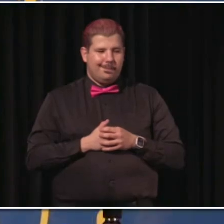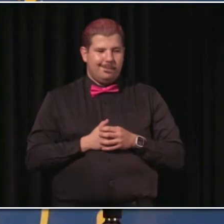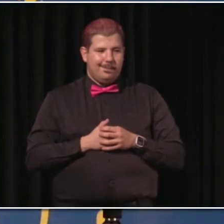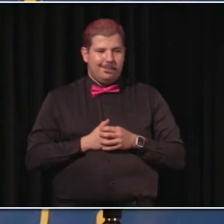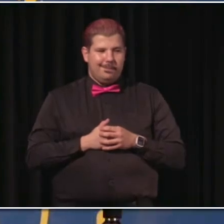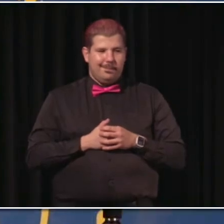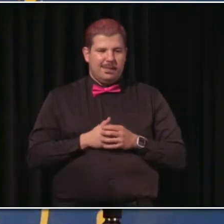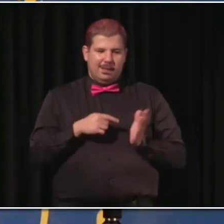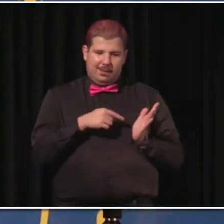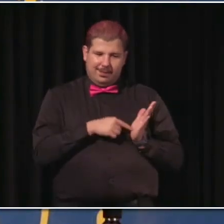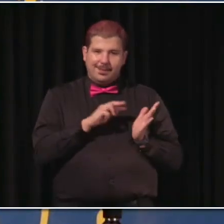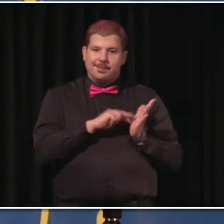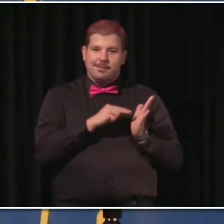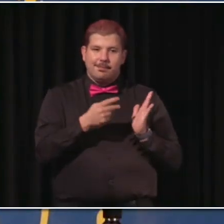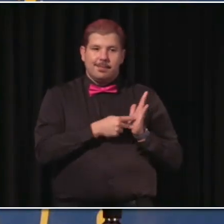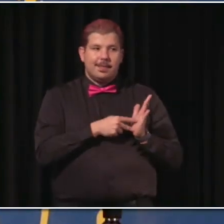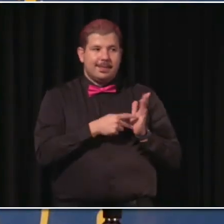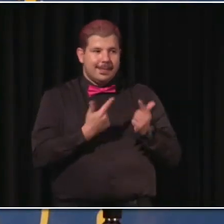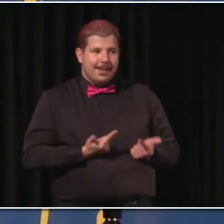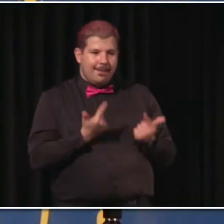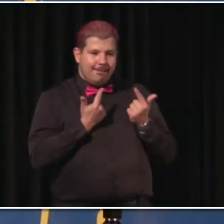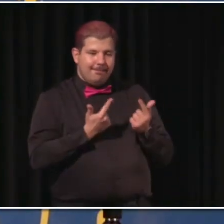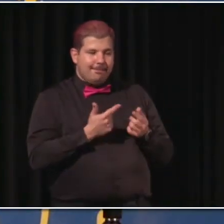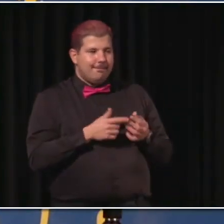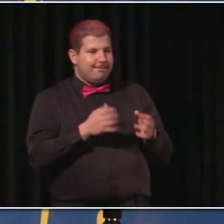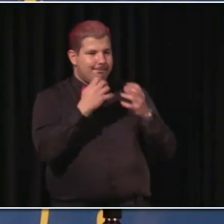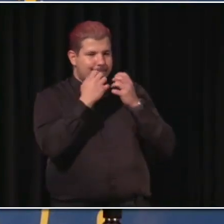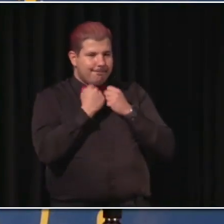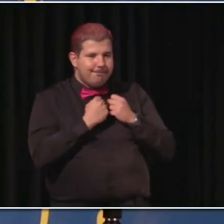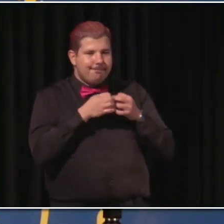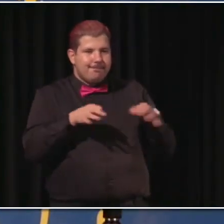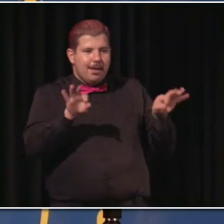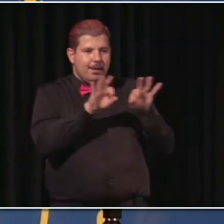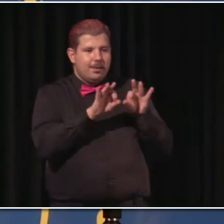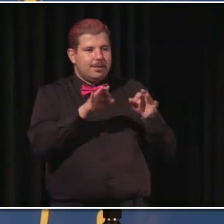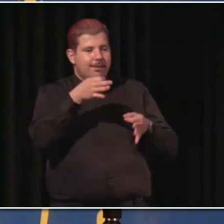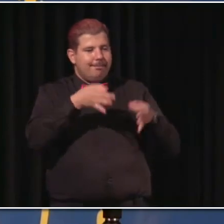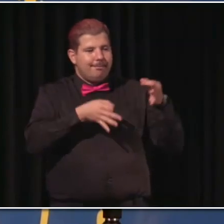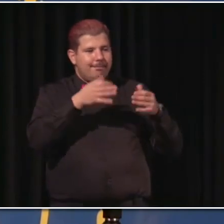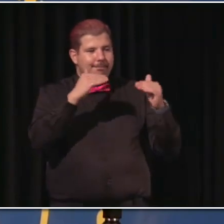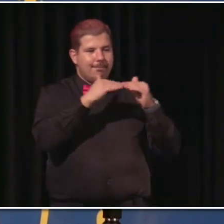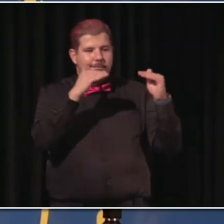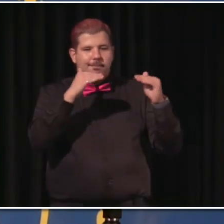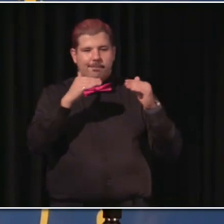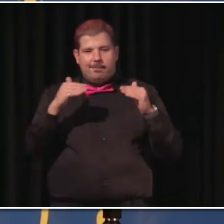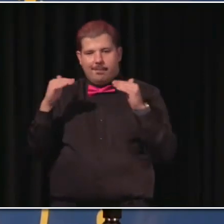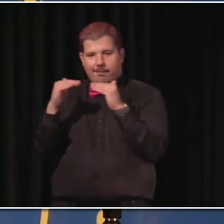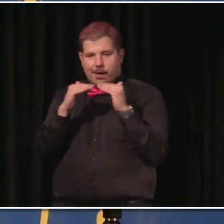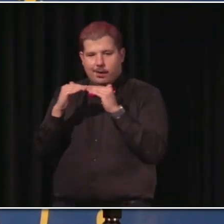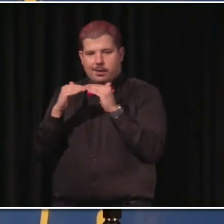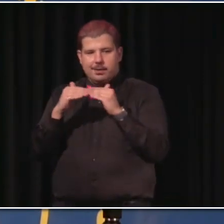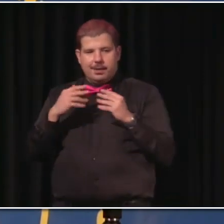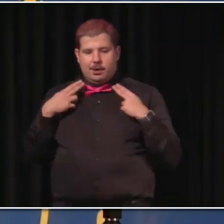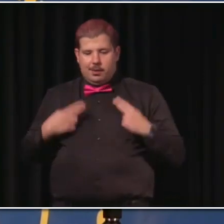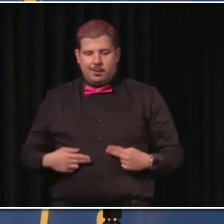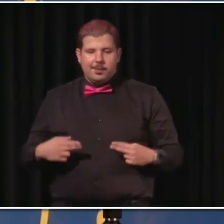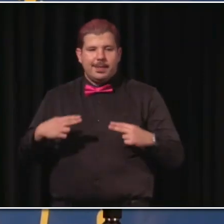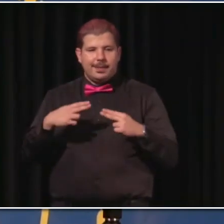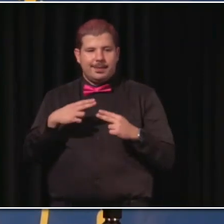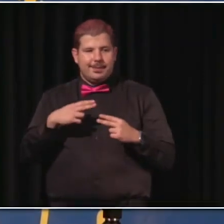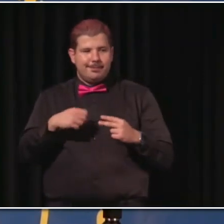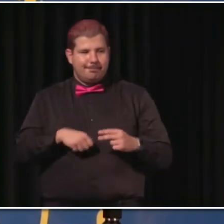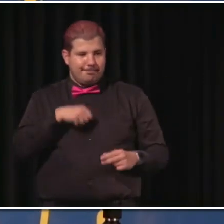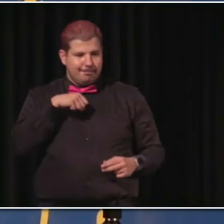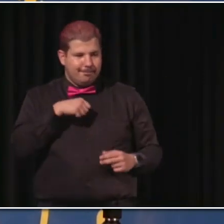This is what it means to live our values of fairness, justice, and human dignity. But we can't talk